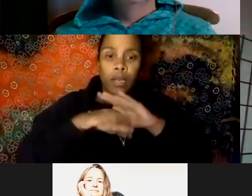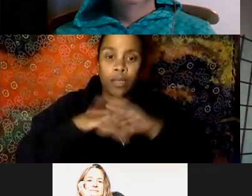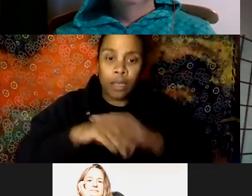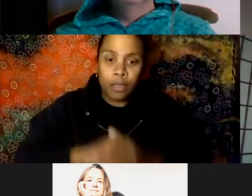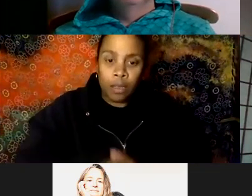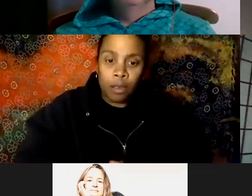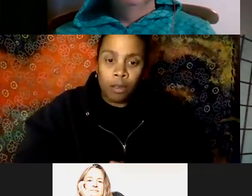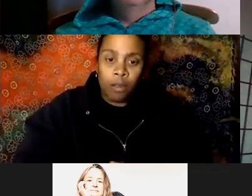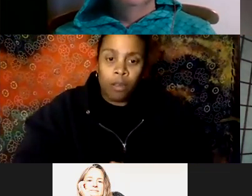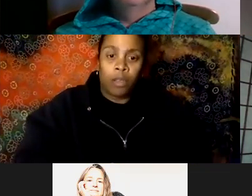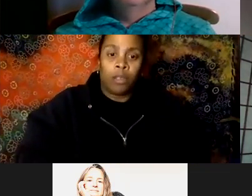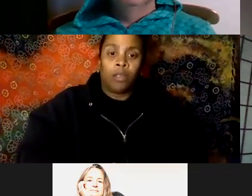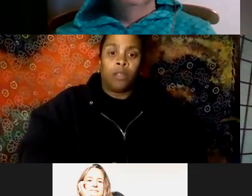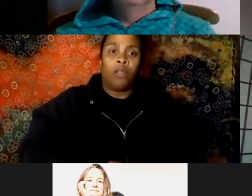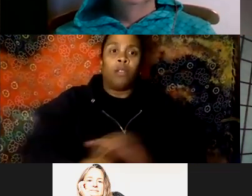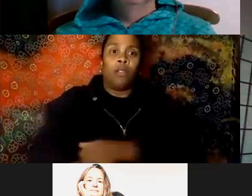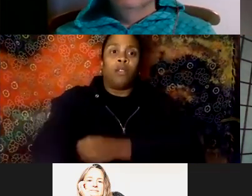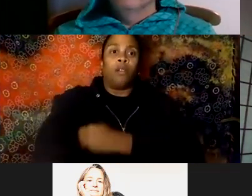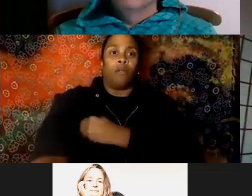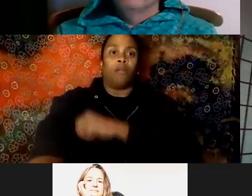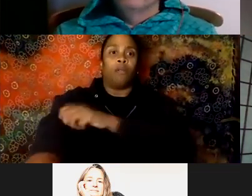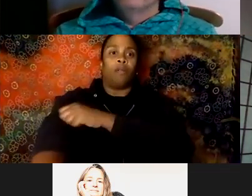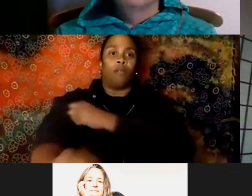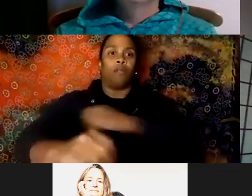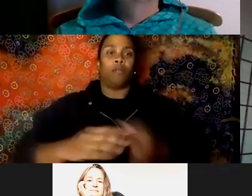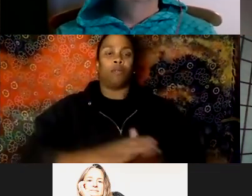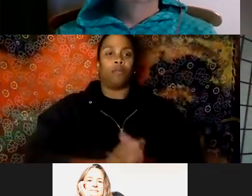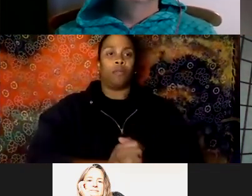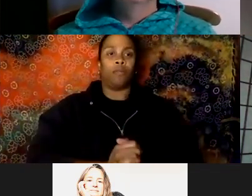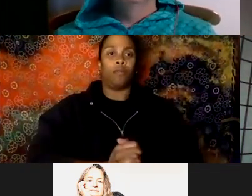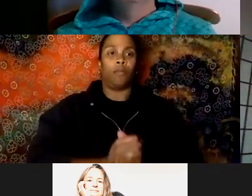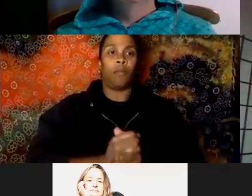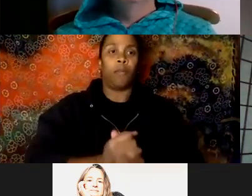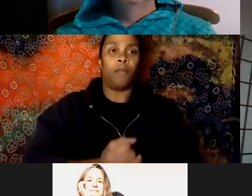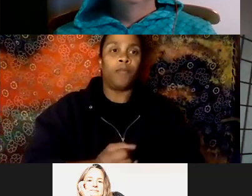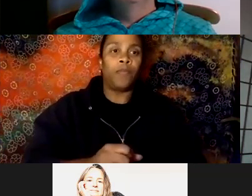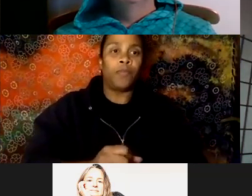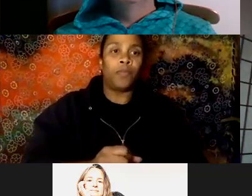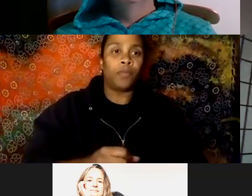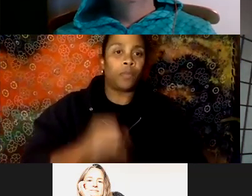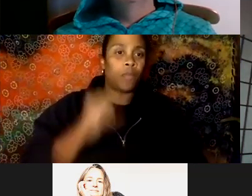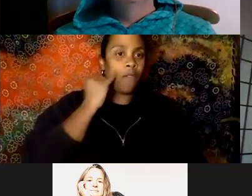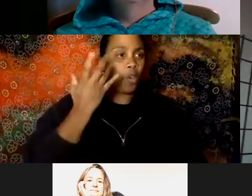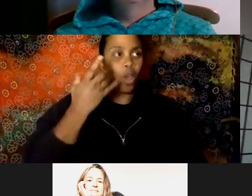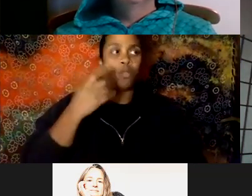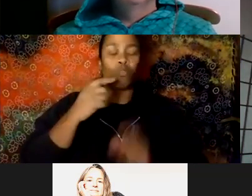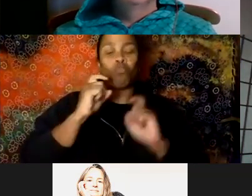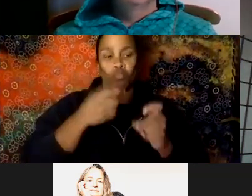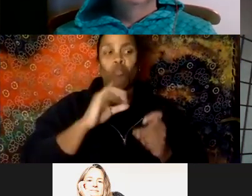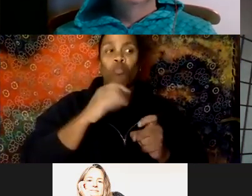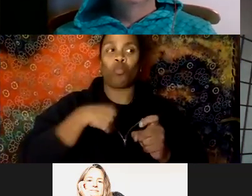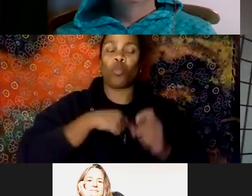Yeah, so we'll be taking some of our funds from people asking questions and contributing. If anyone else wants to contribute as well, we deeply appreciate that.